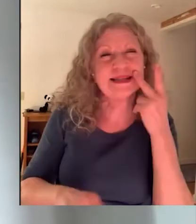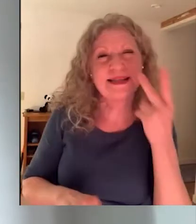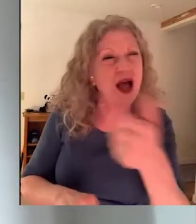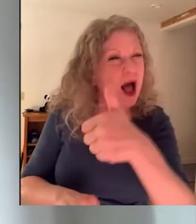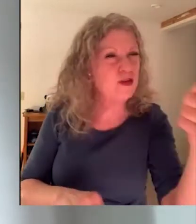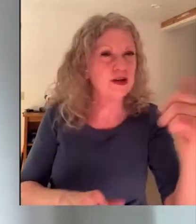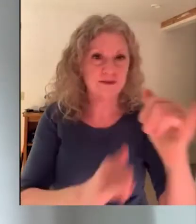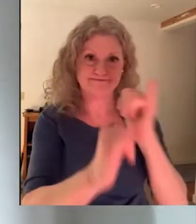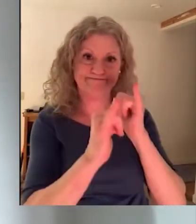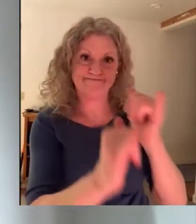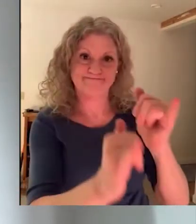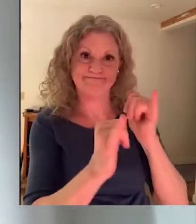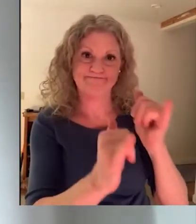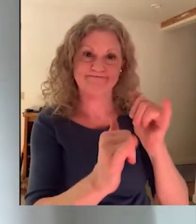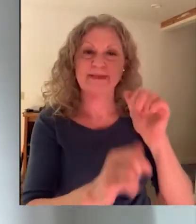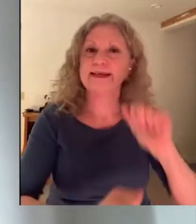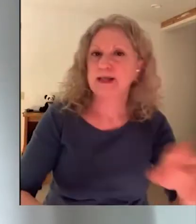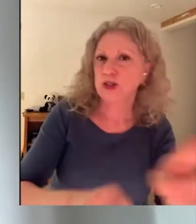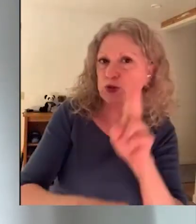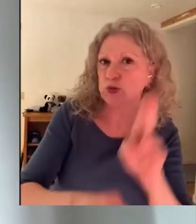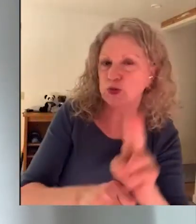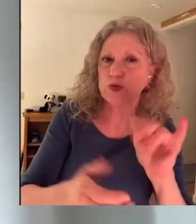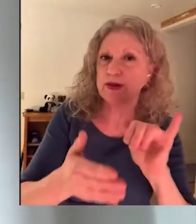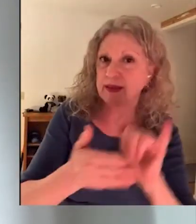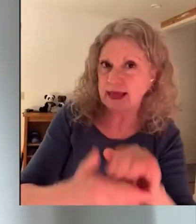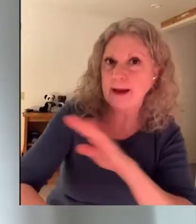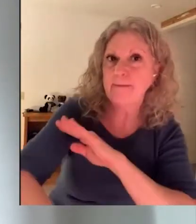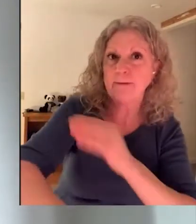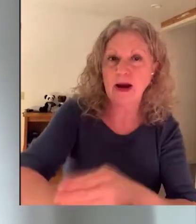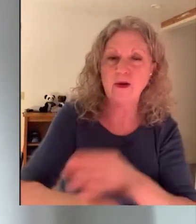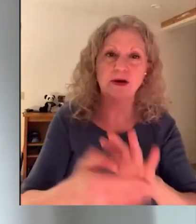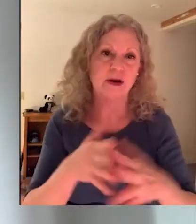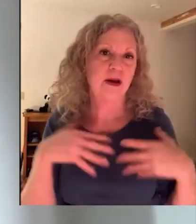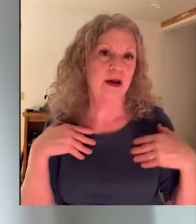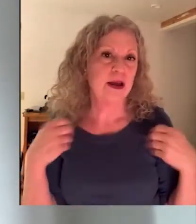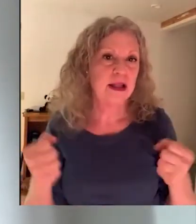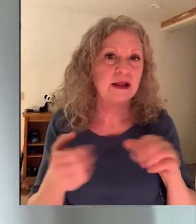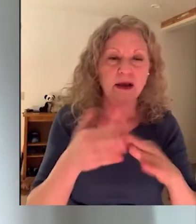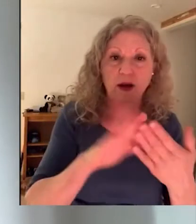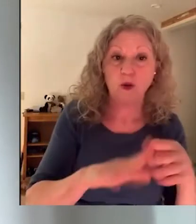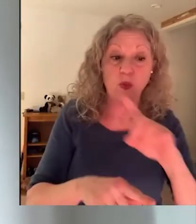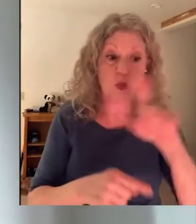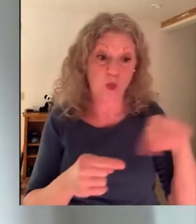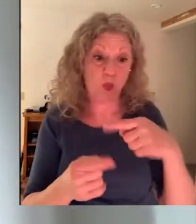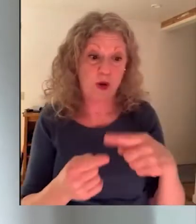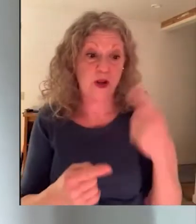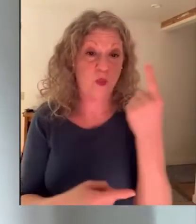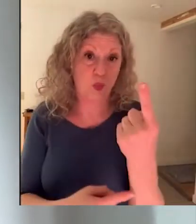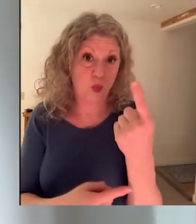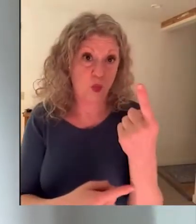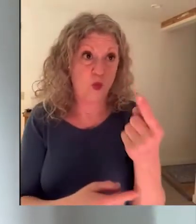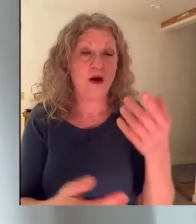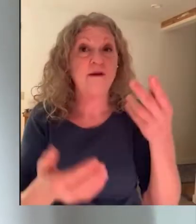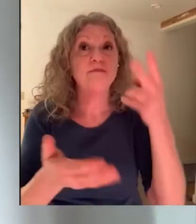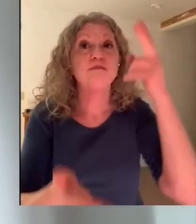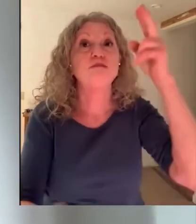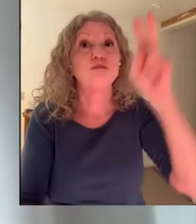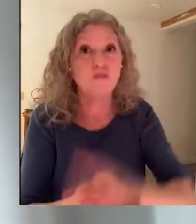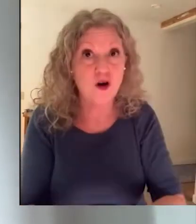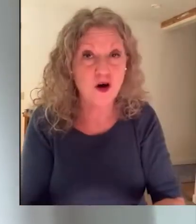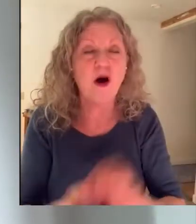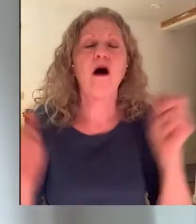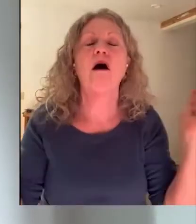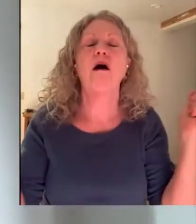we use that power to heal the community. When one falls, we all fall. We